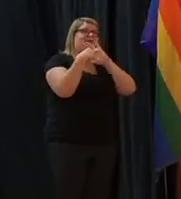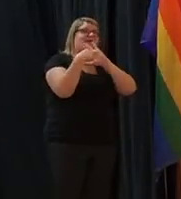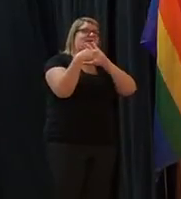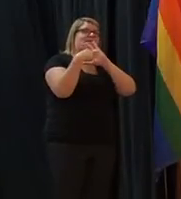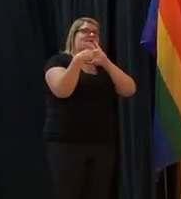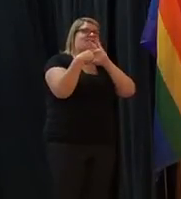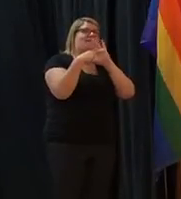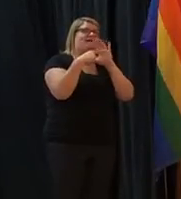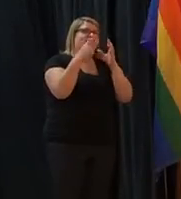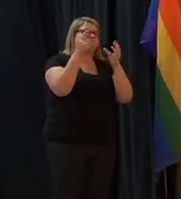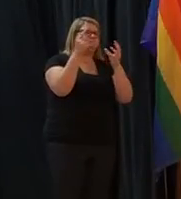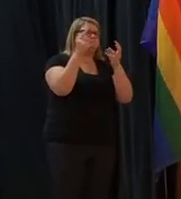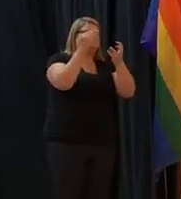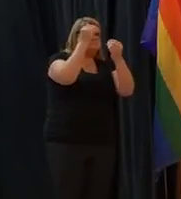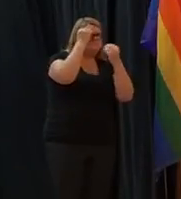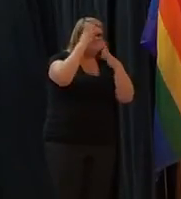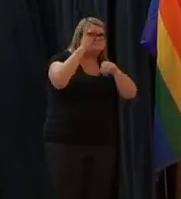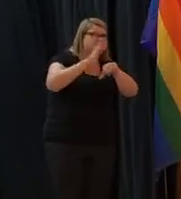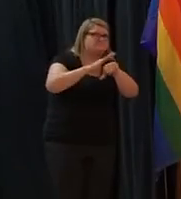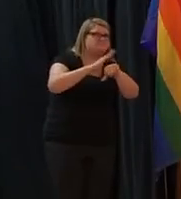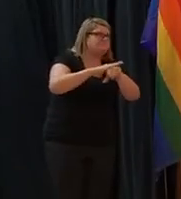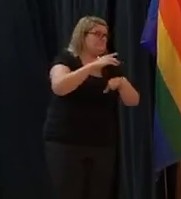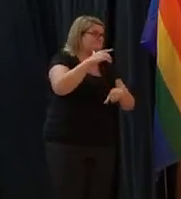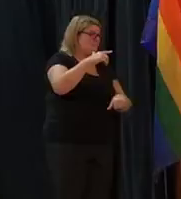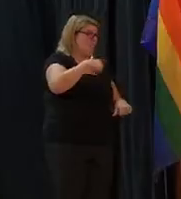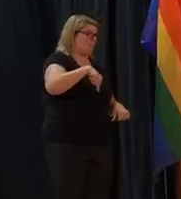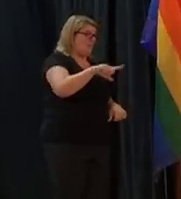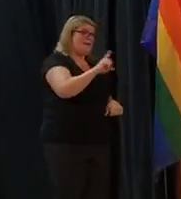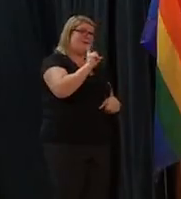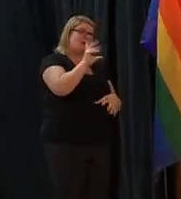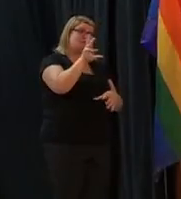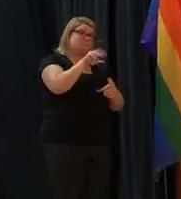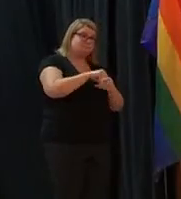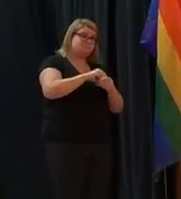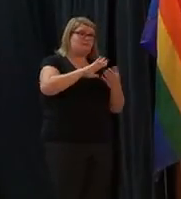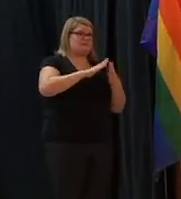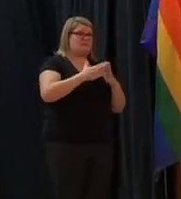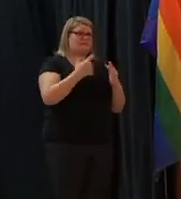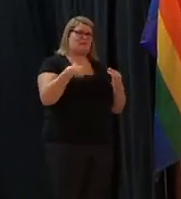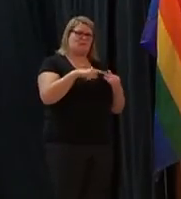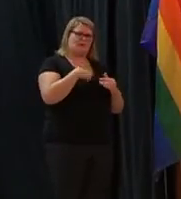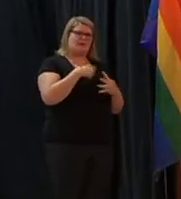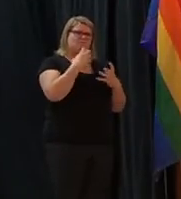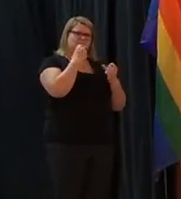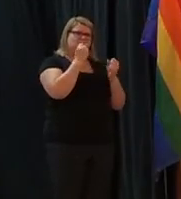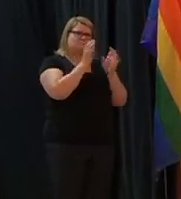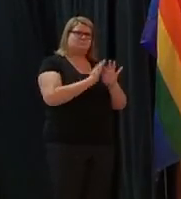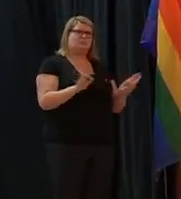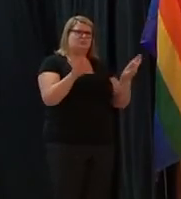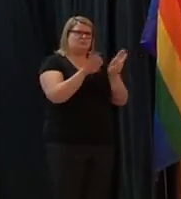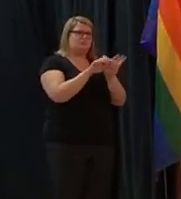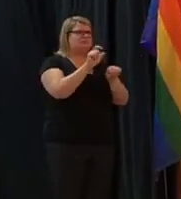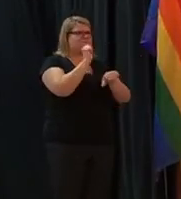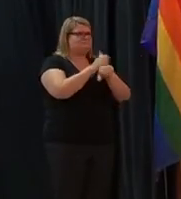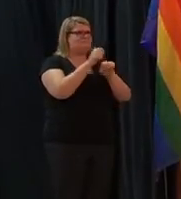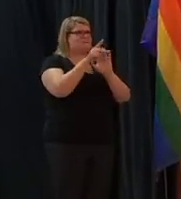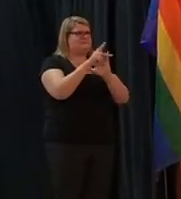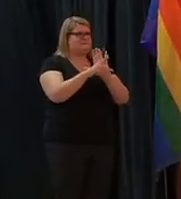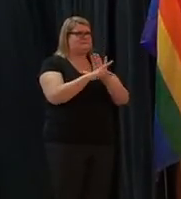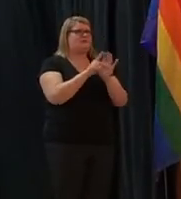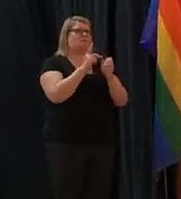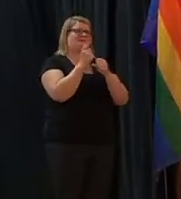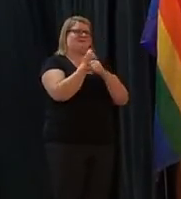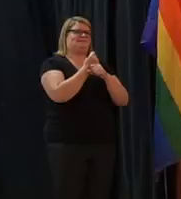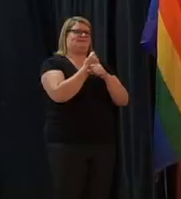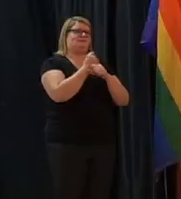and make them aware of the fact that we are part of the community and we are important, and there should be policies that are going to